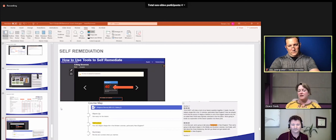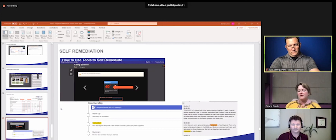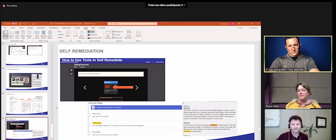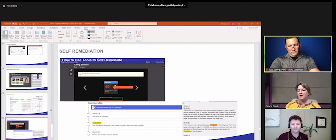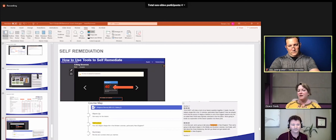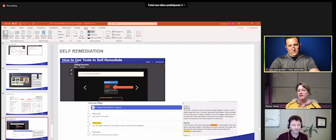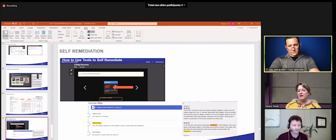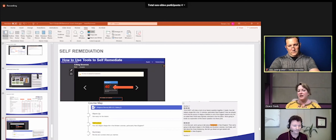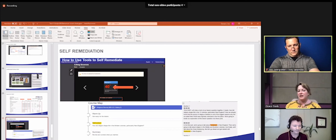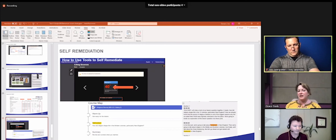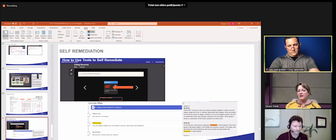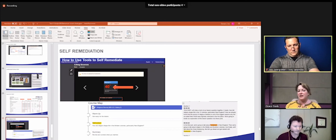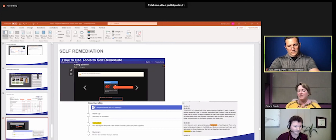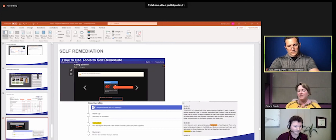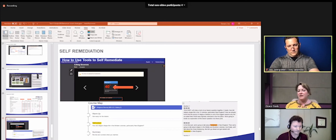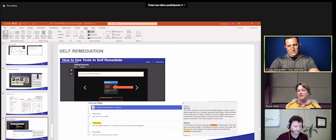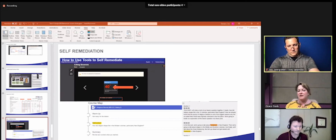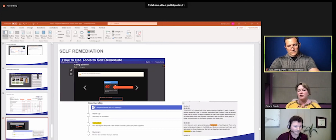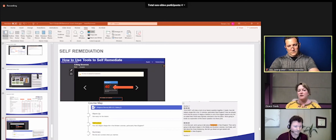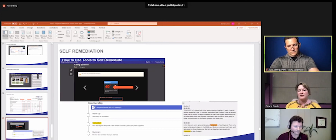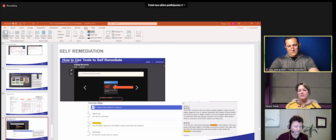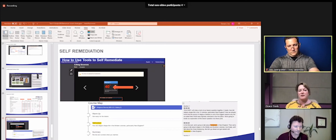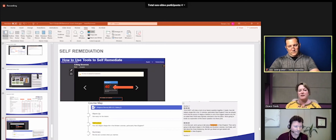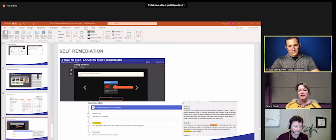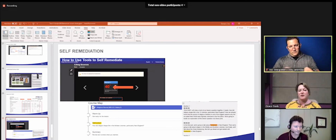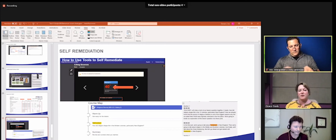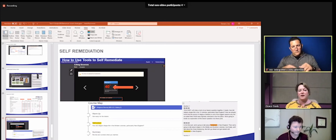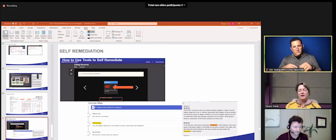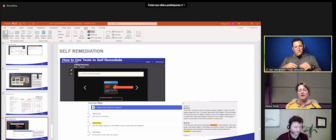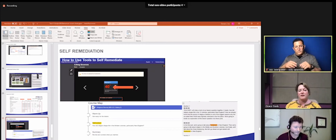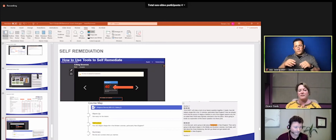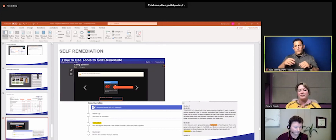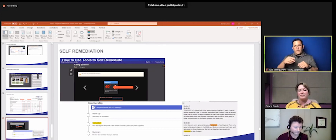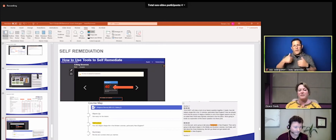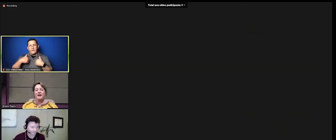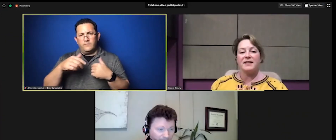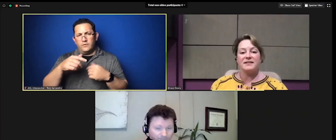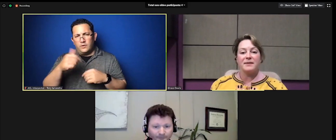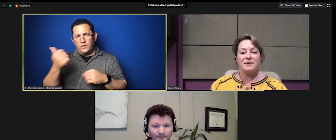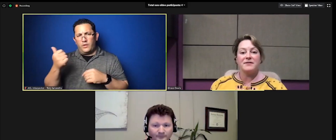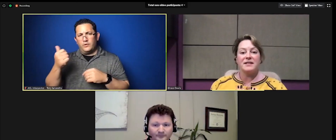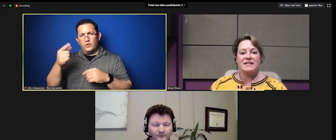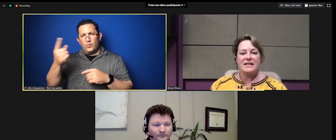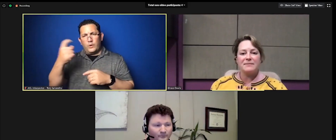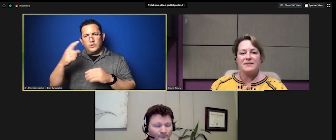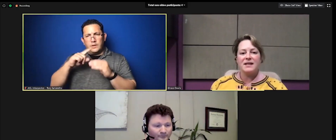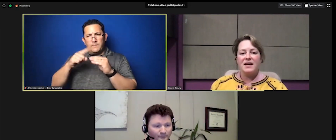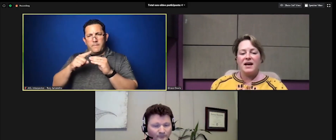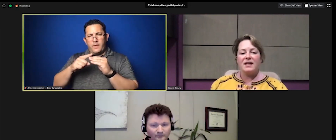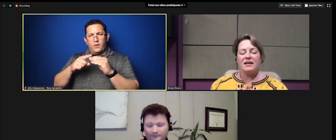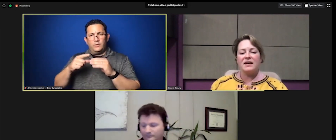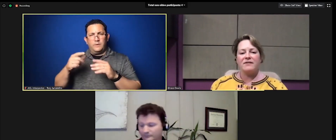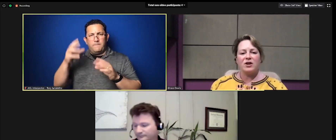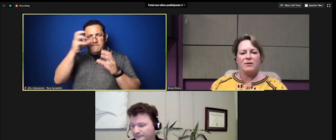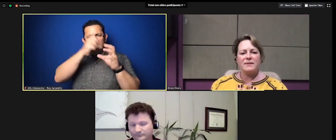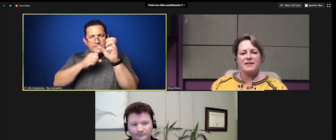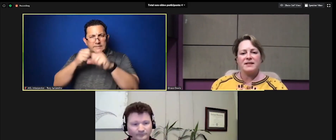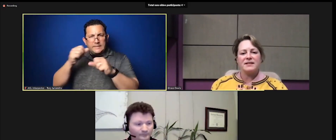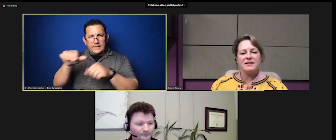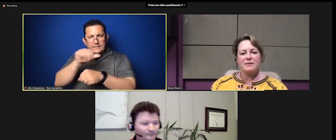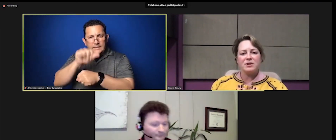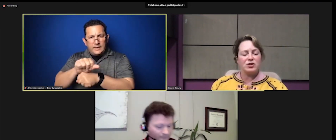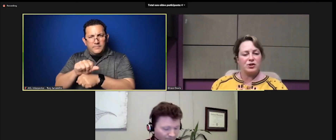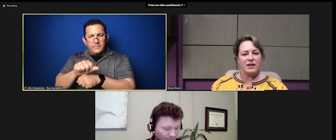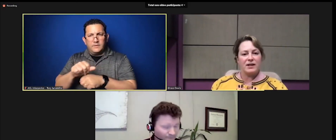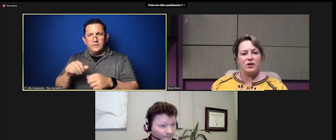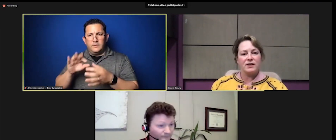sounds like this parent, the teacher is typically providing assignments via Teams. And if they're missing